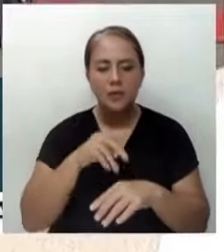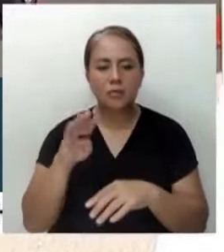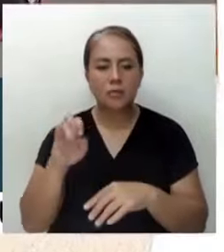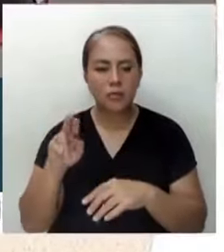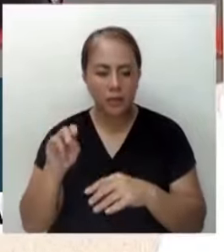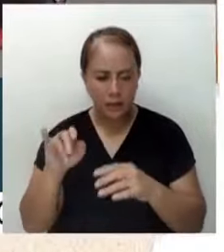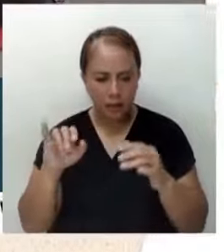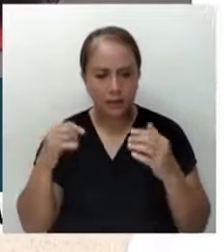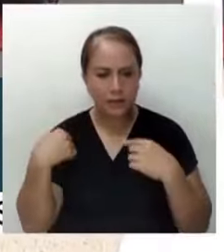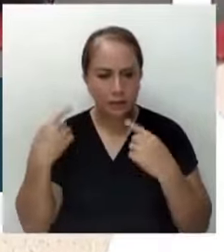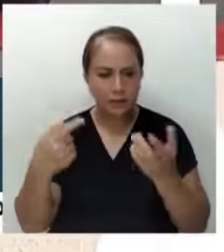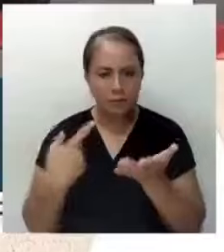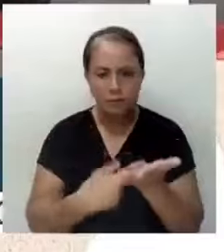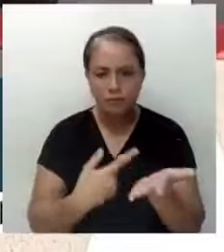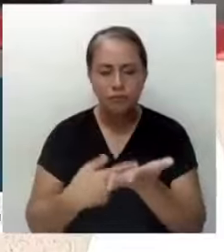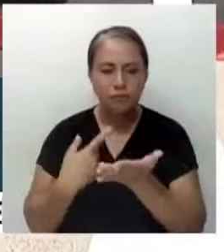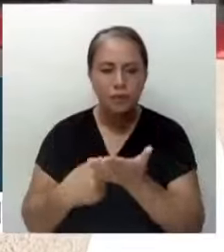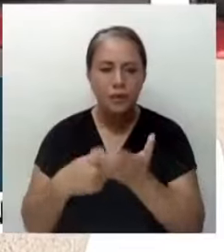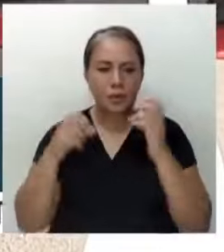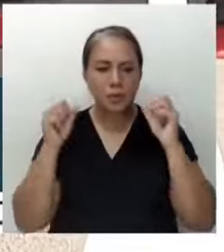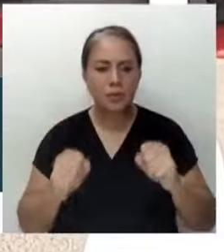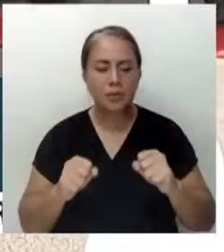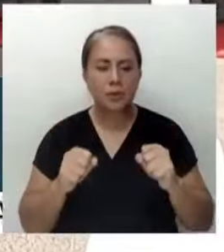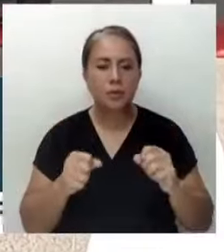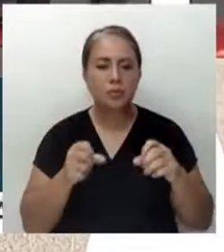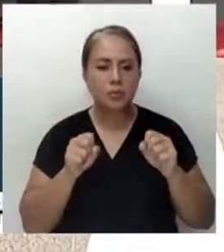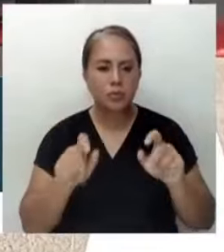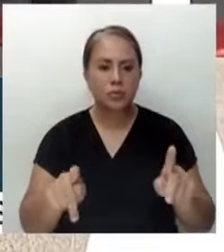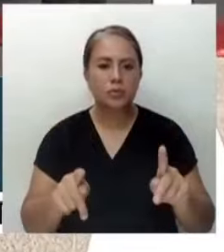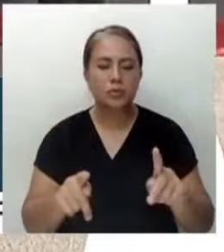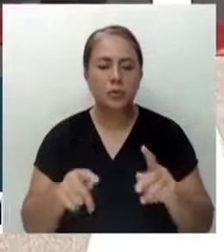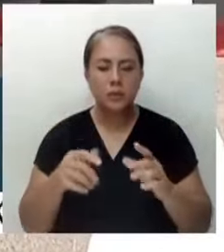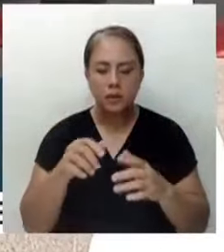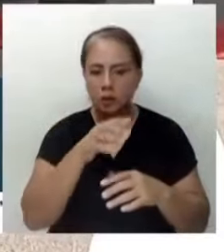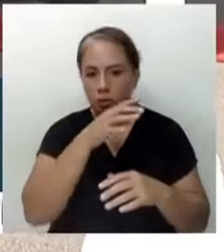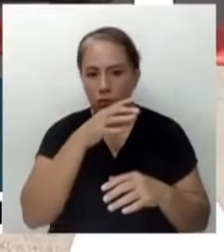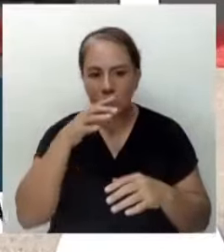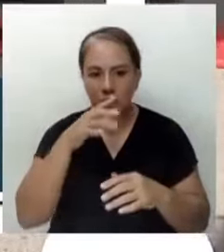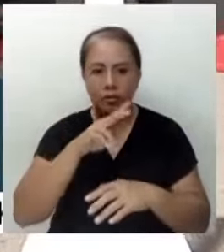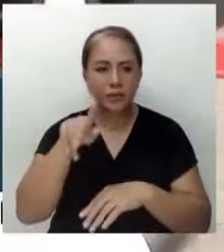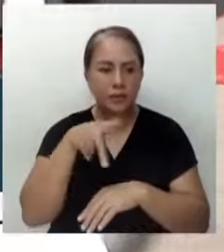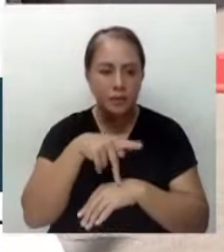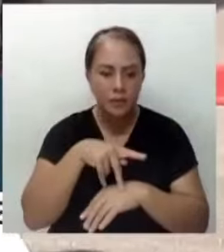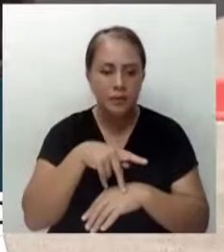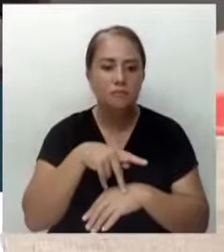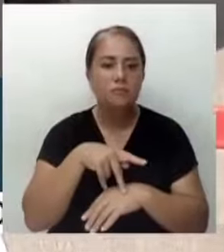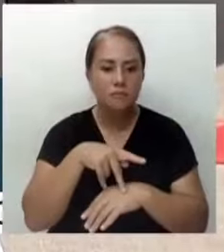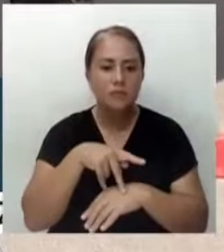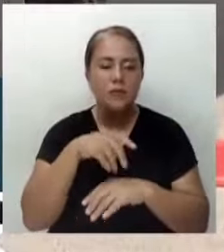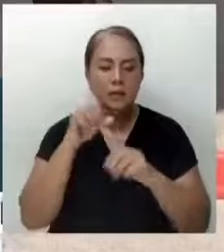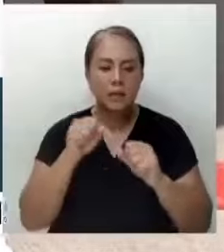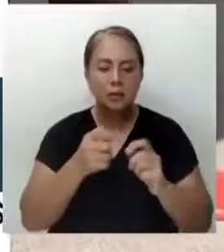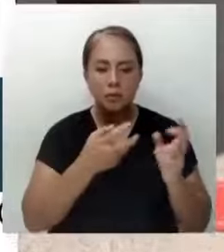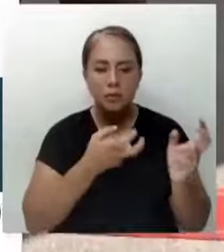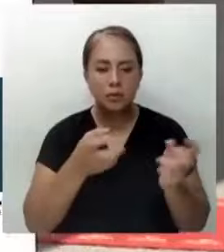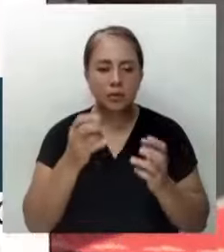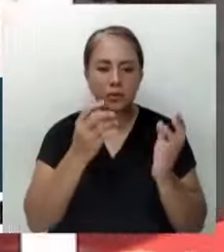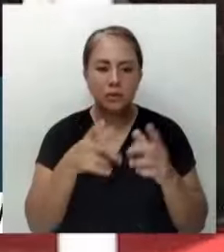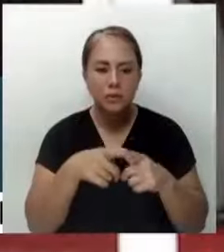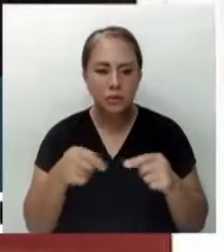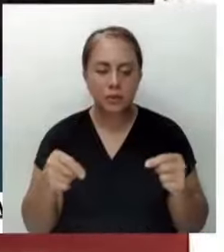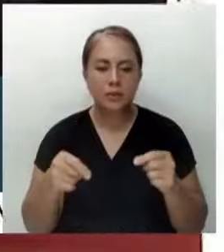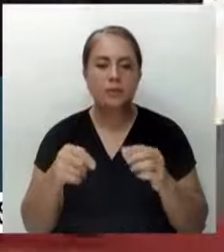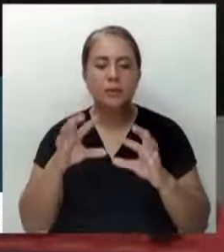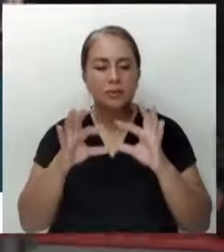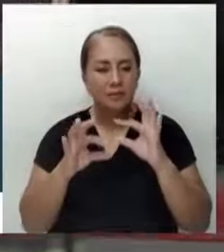been discussing possible opportunities in agriculture where the Philippines will export Japanese and sticky rice variants